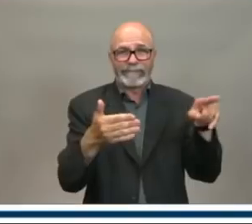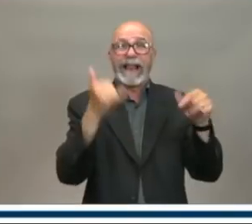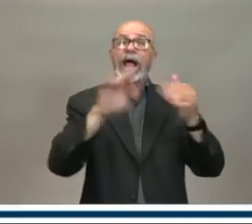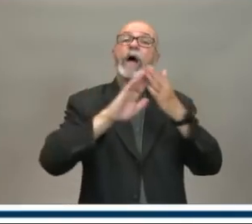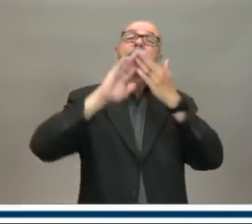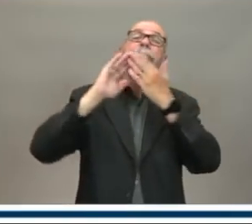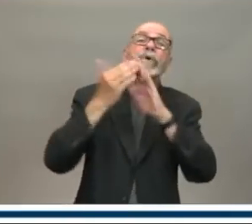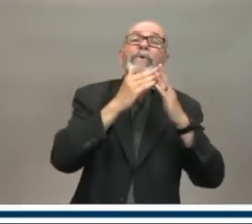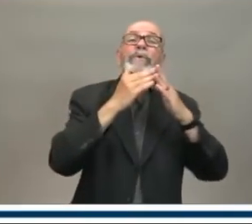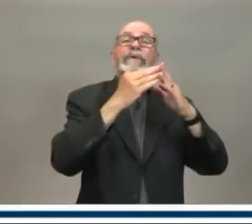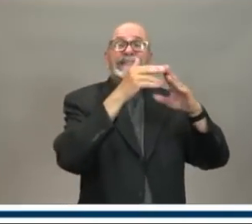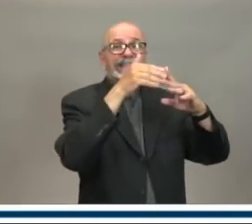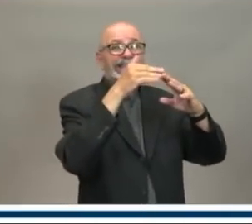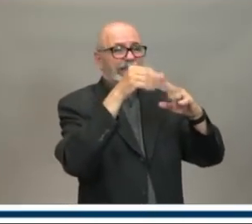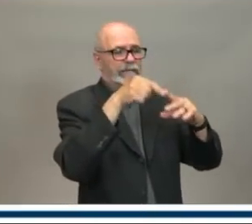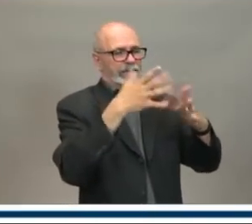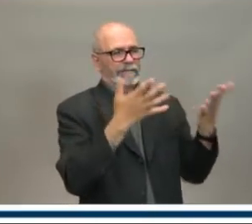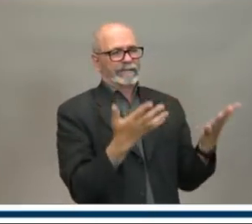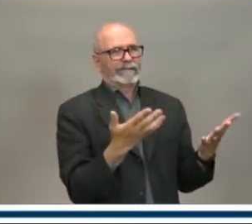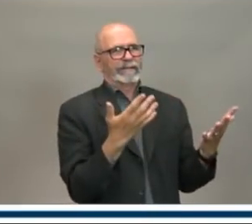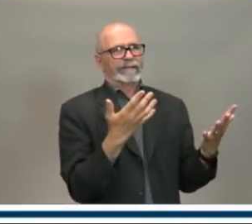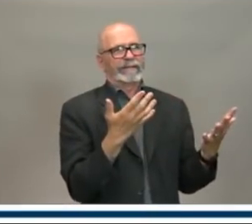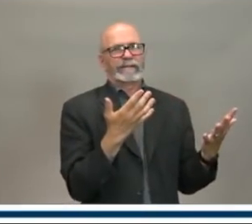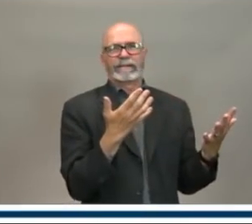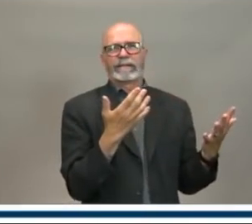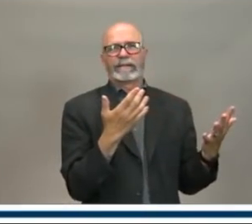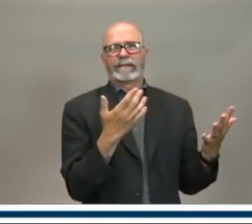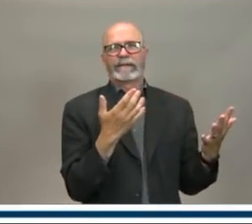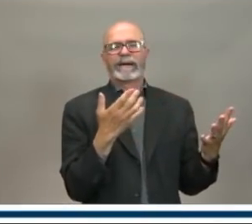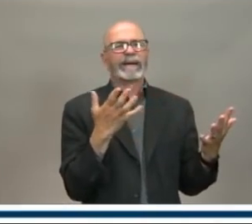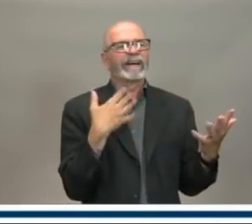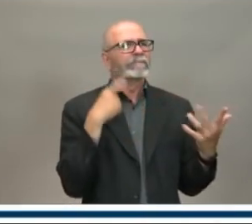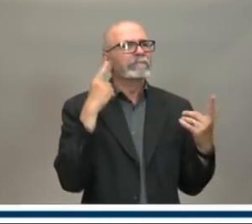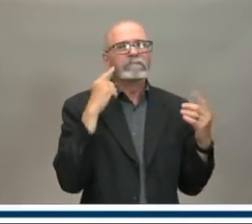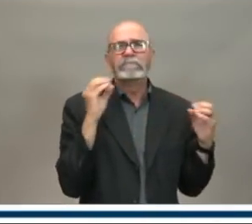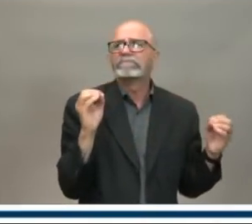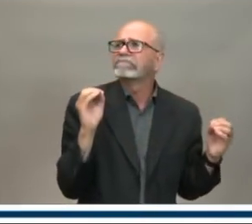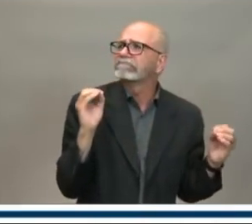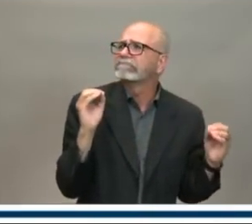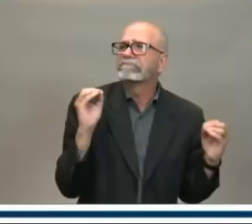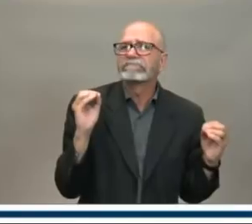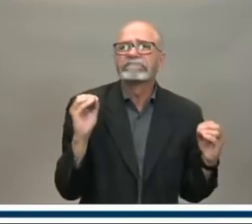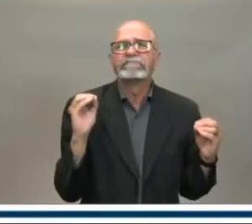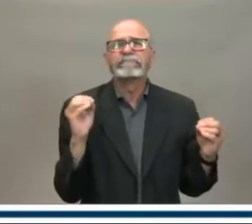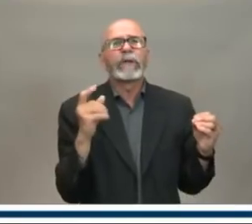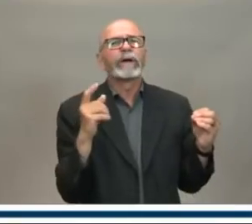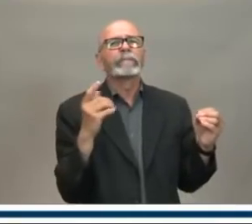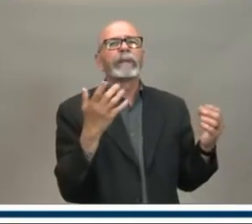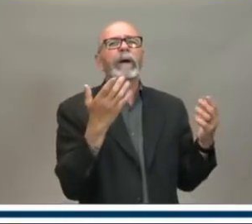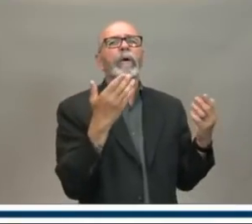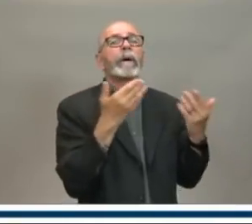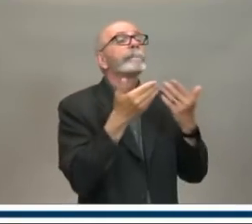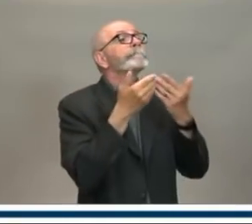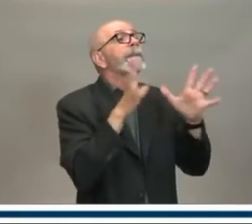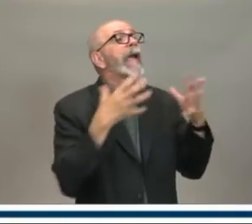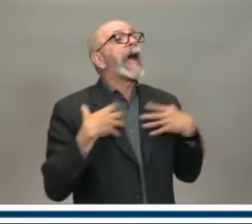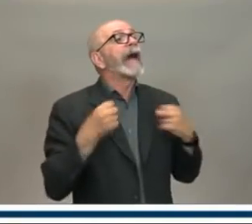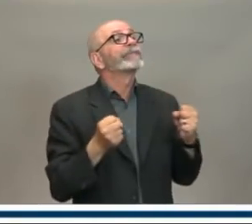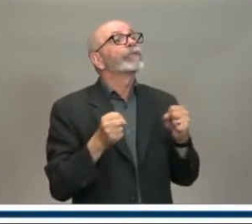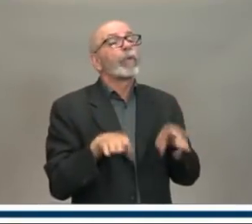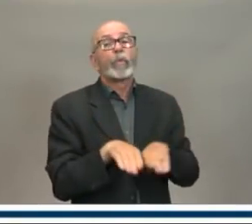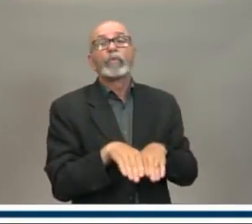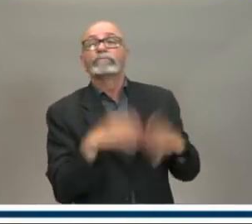been high on the agenda. And yet I haven't heard any public health official mentioning it at all during